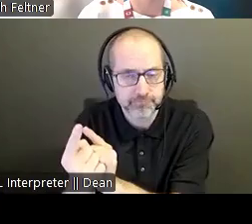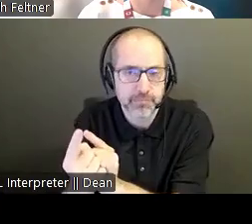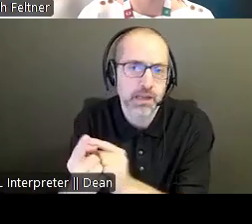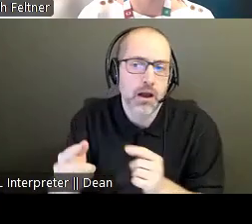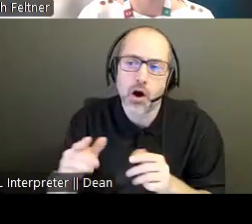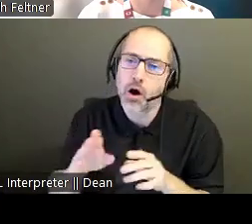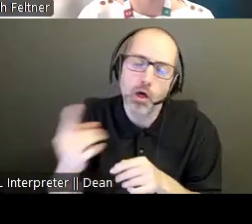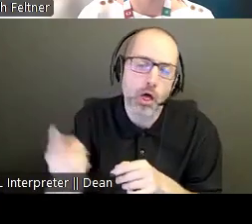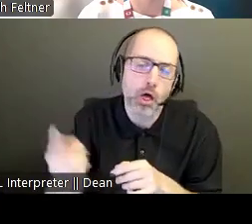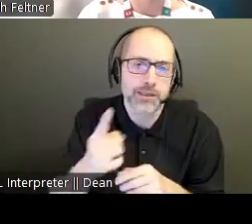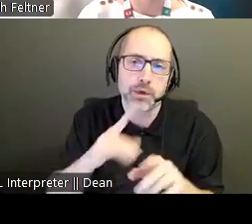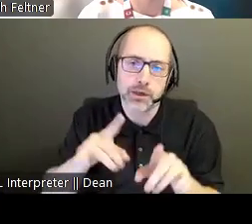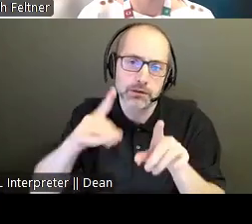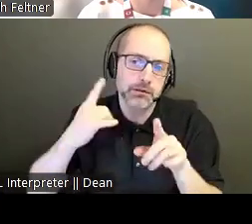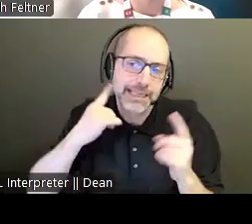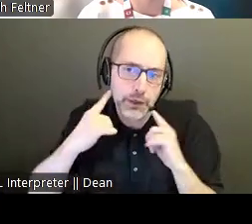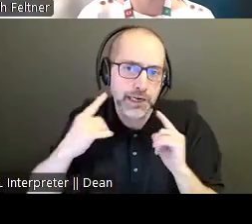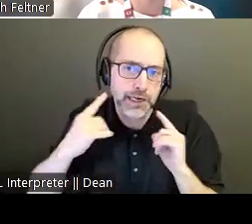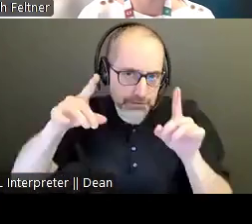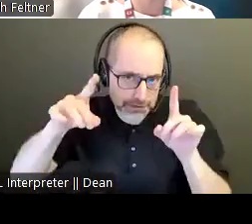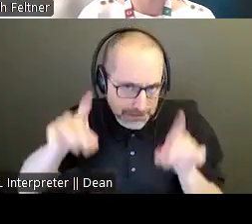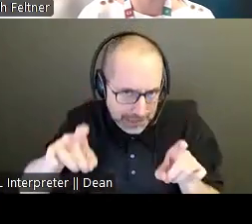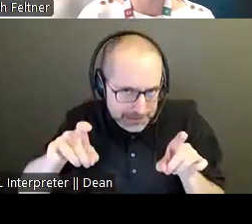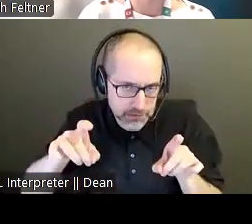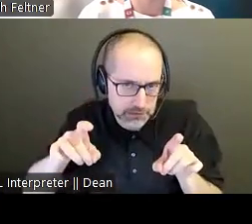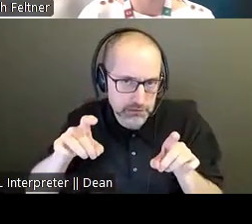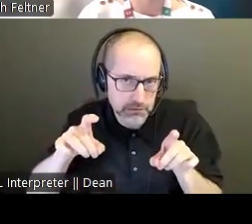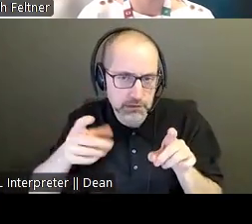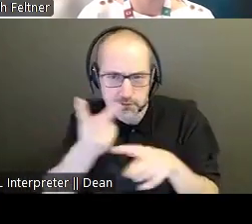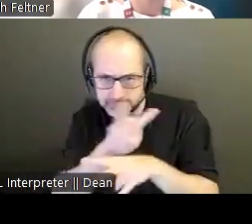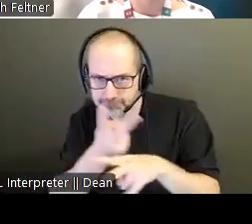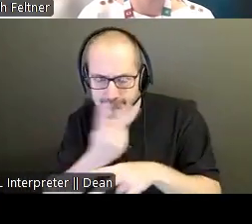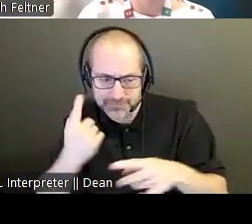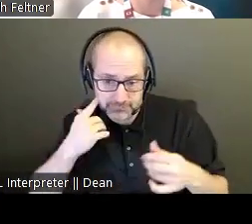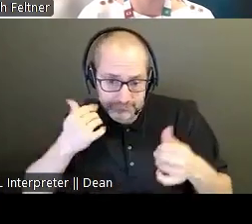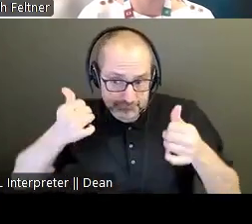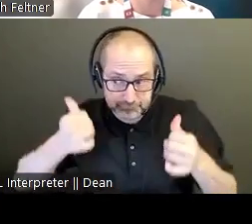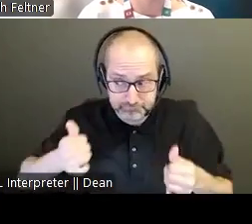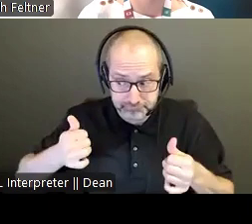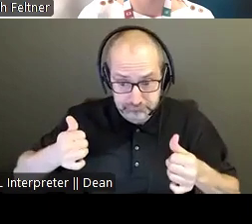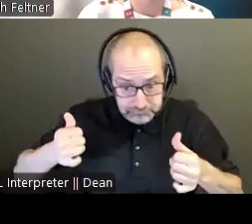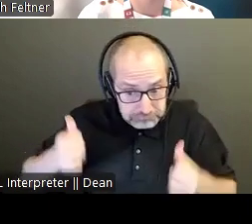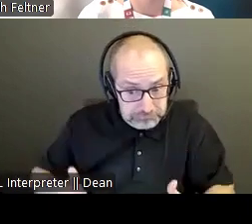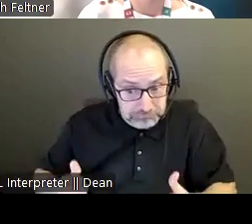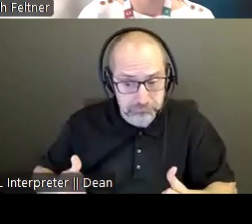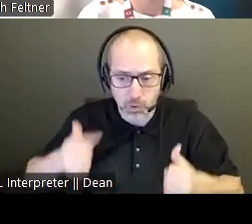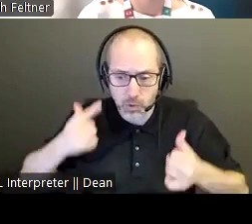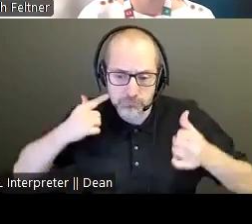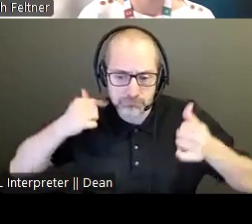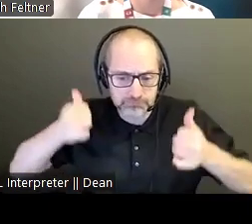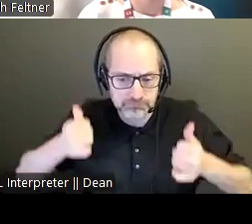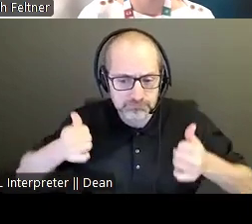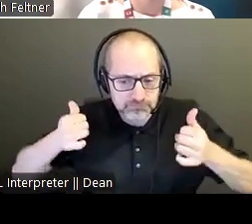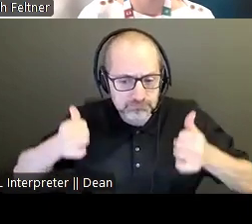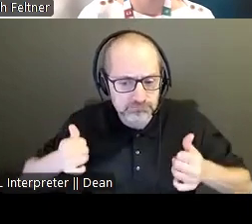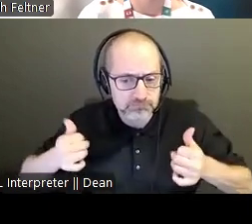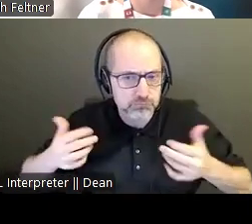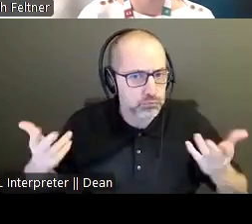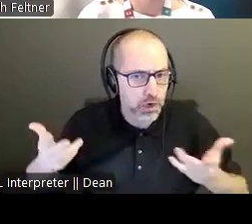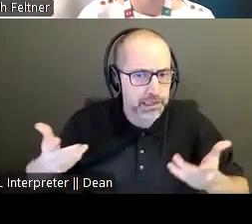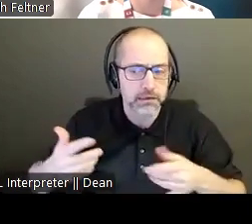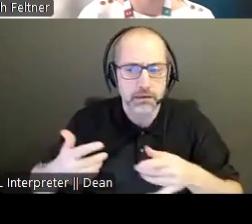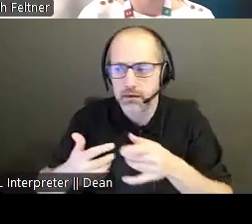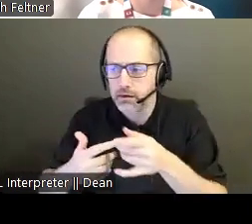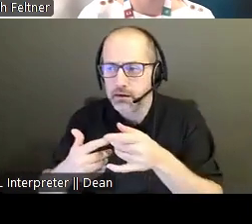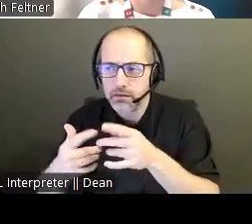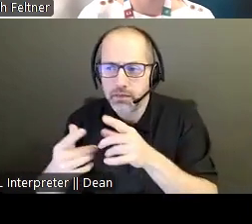of figure out if there's any hearing loss there, any other causes for the tinnitus, and really seeing someone who